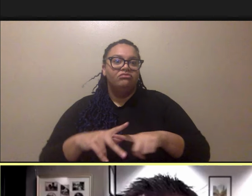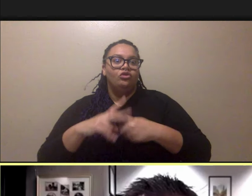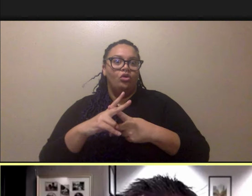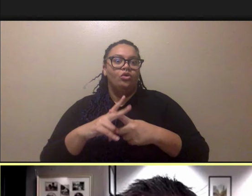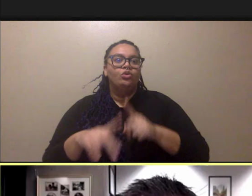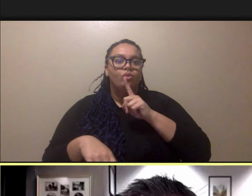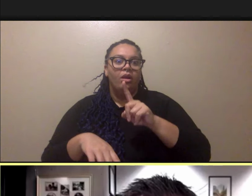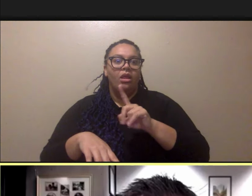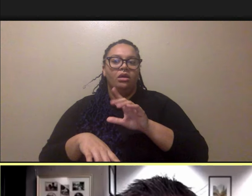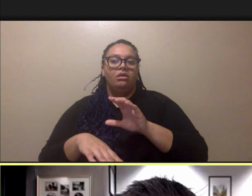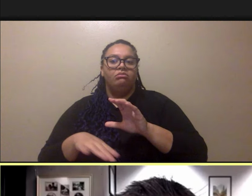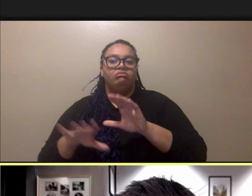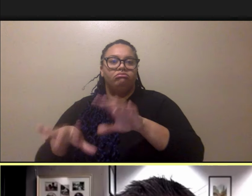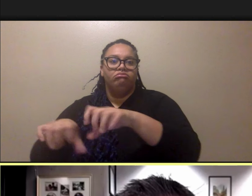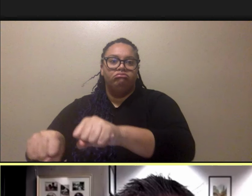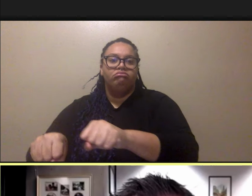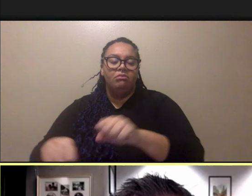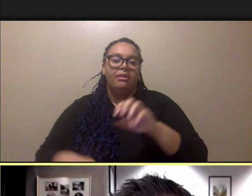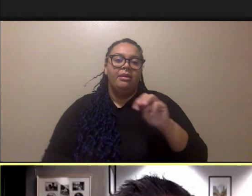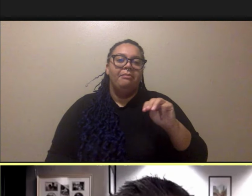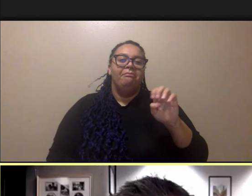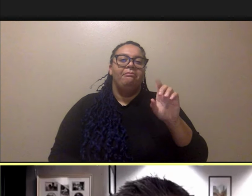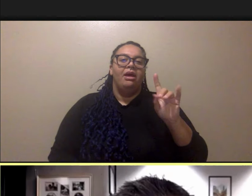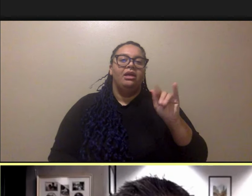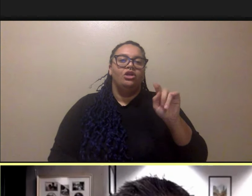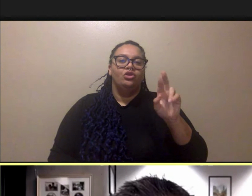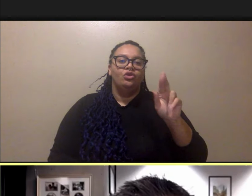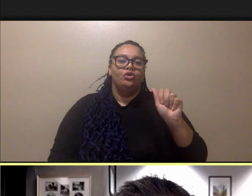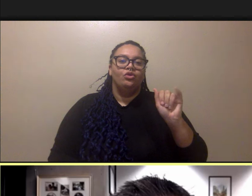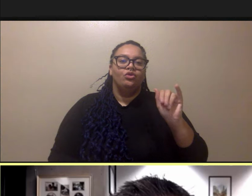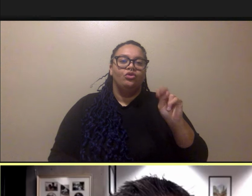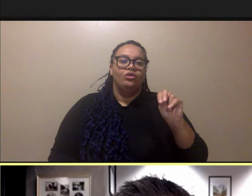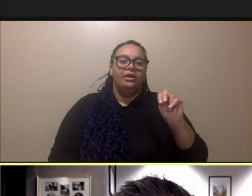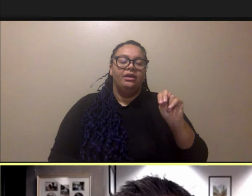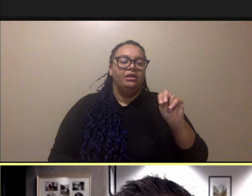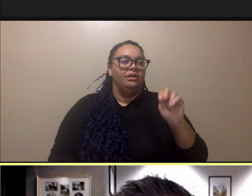So Spain and Portugal had developed these